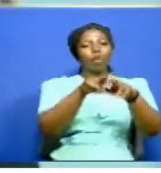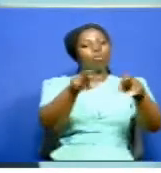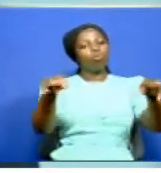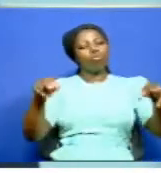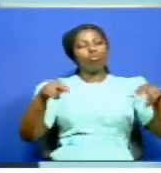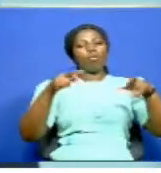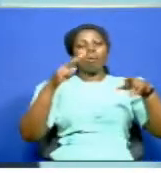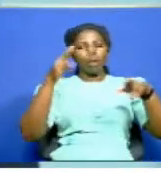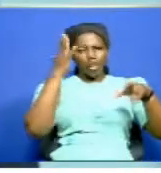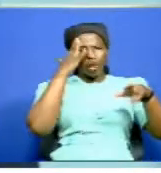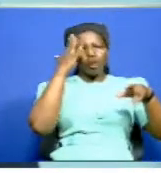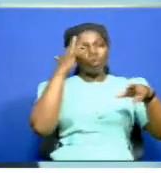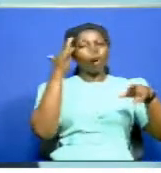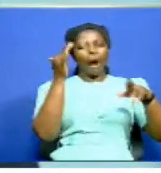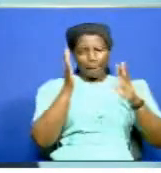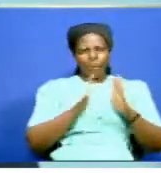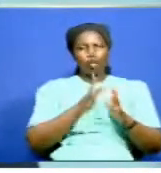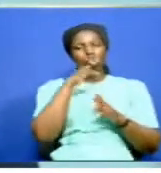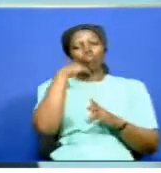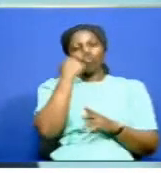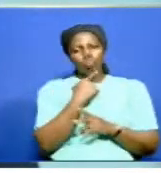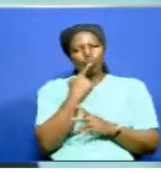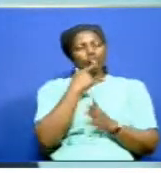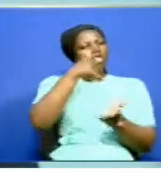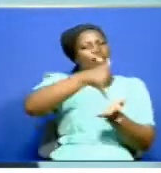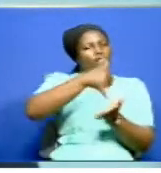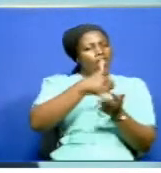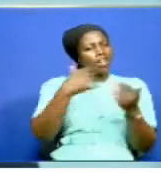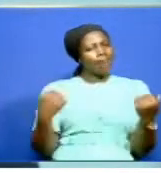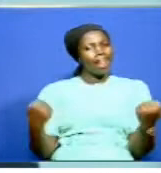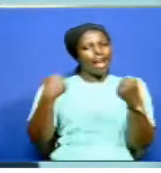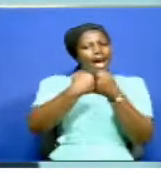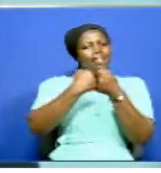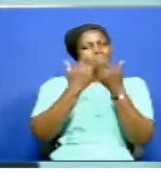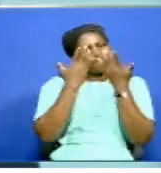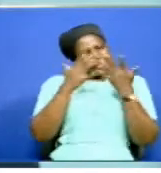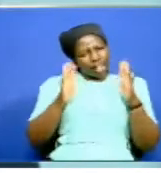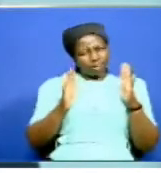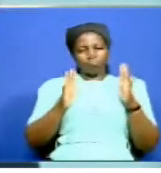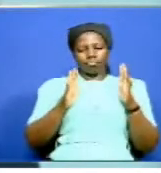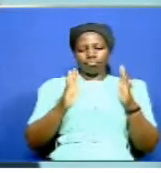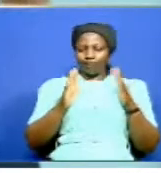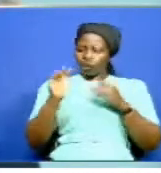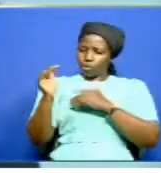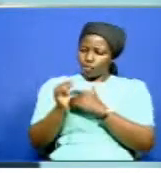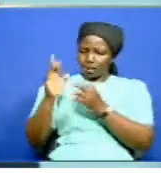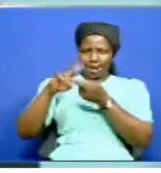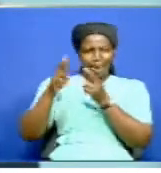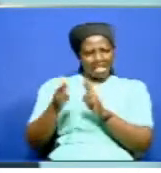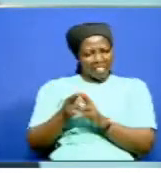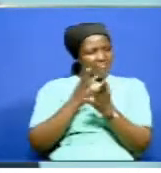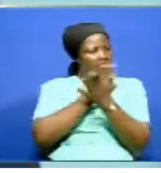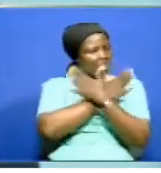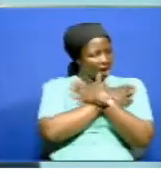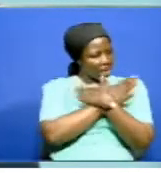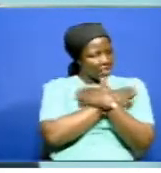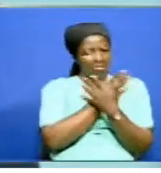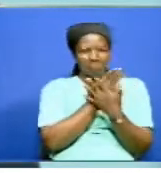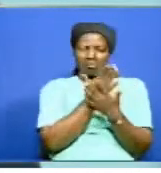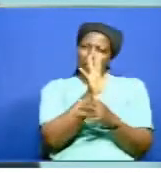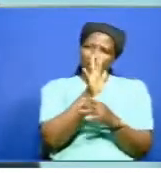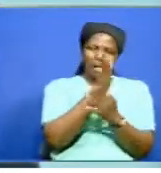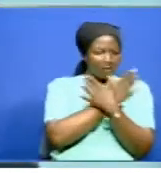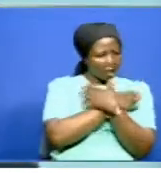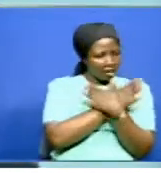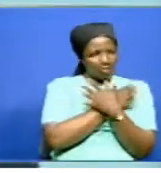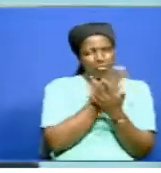know that has been involved in a crash. If not a close relative, maybe then a close friend, a friend to a friend